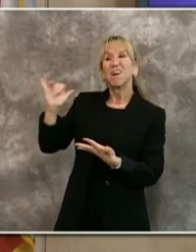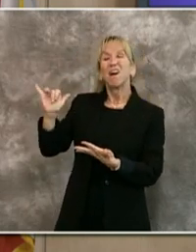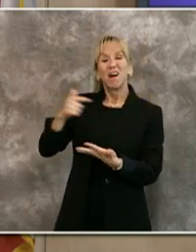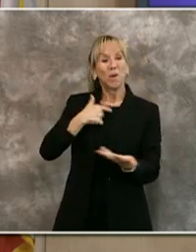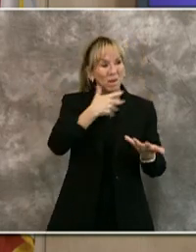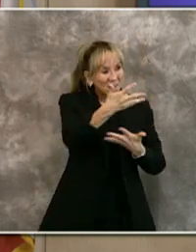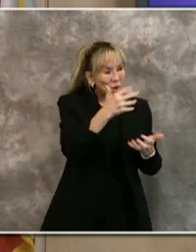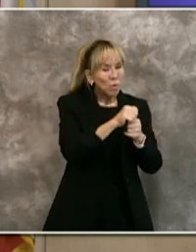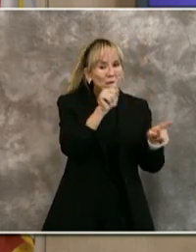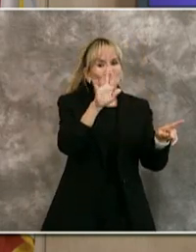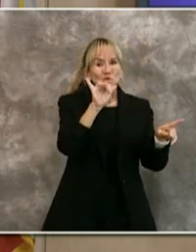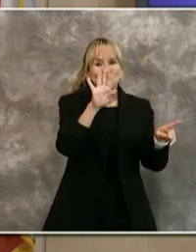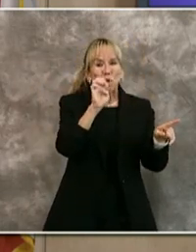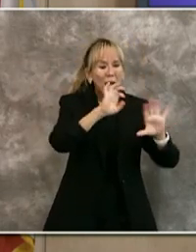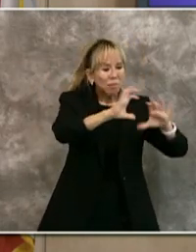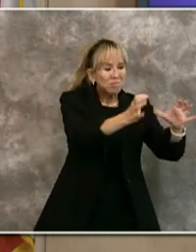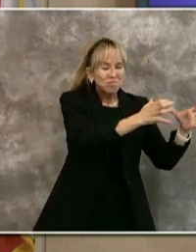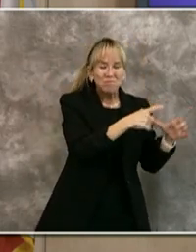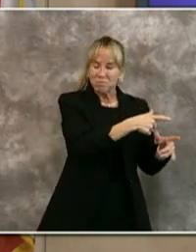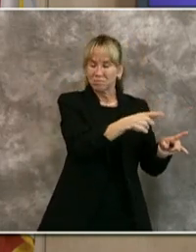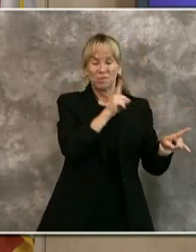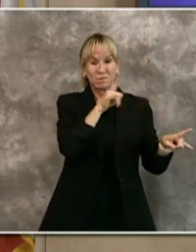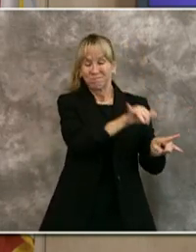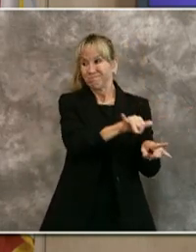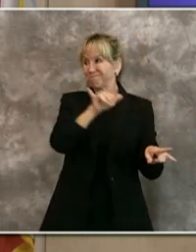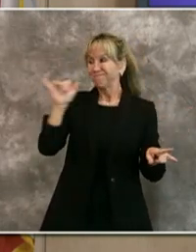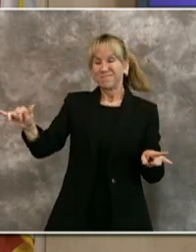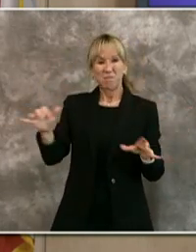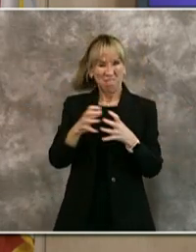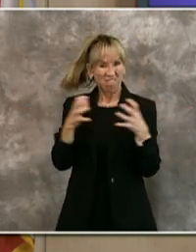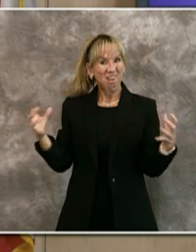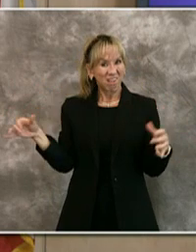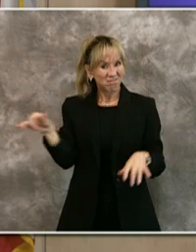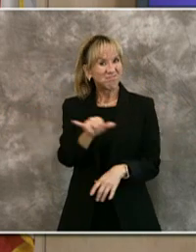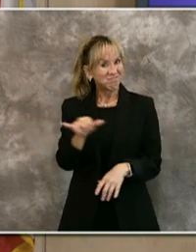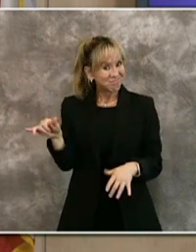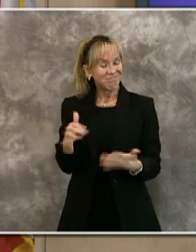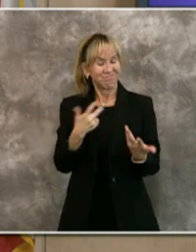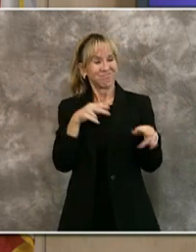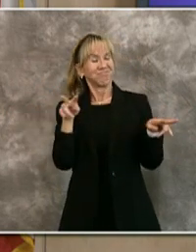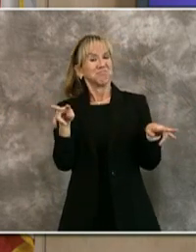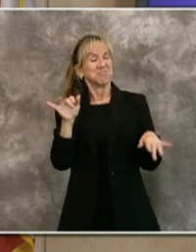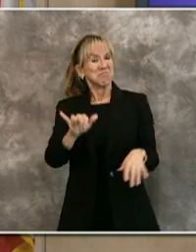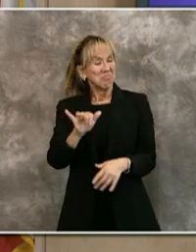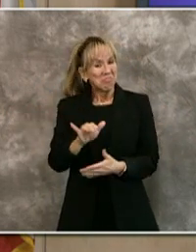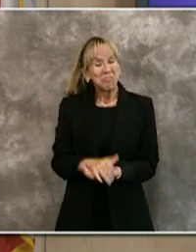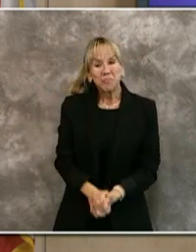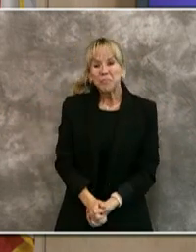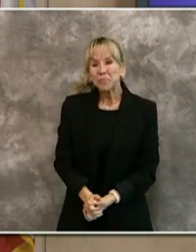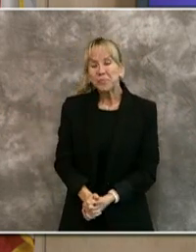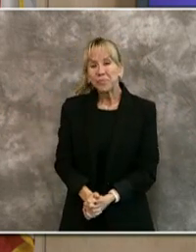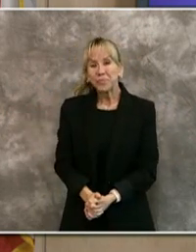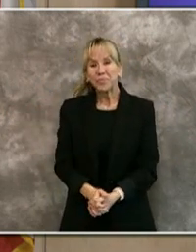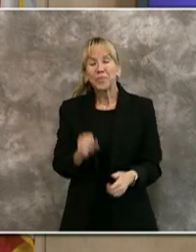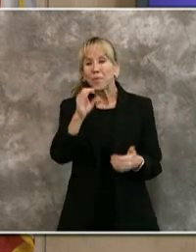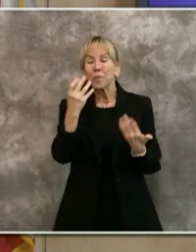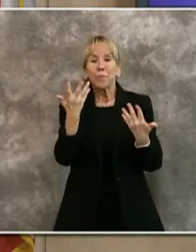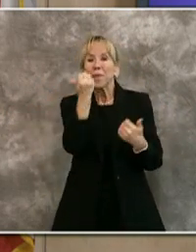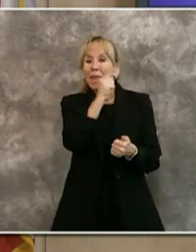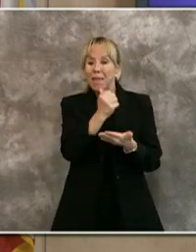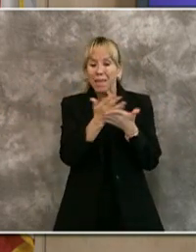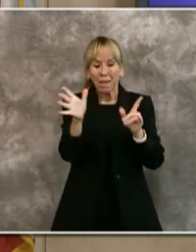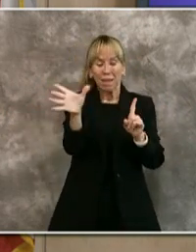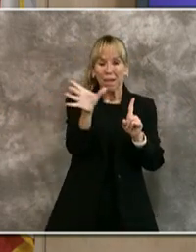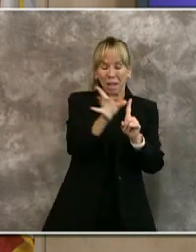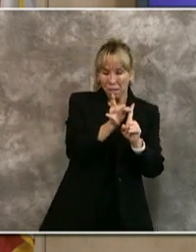do joint investigations many times over the years. So any case that involves